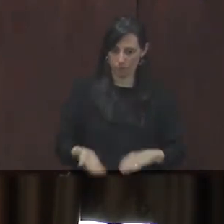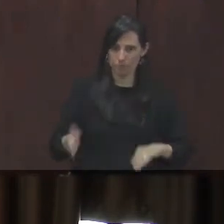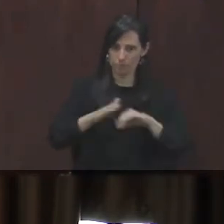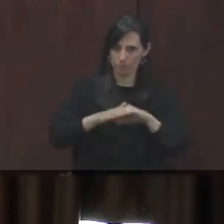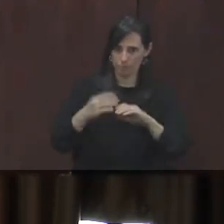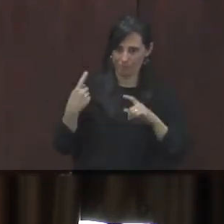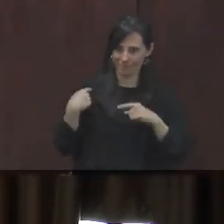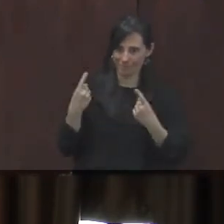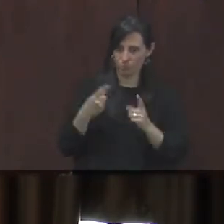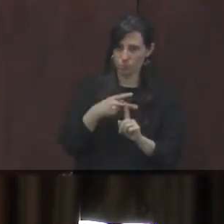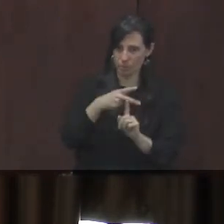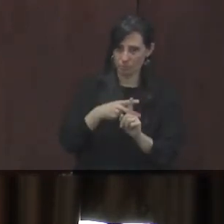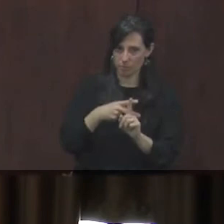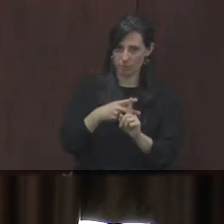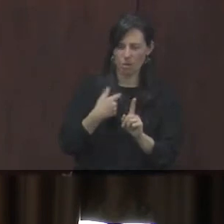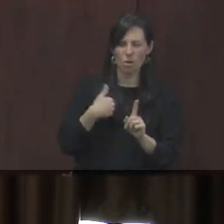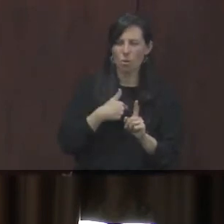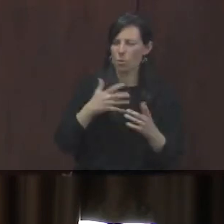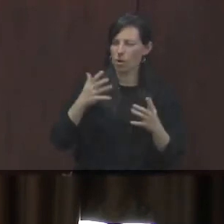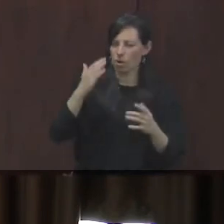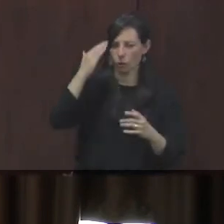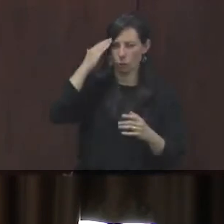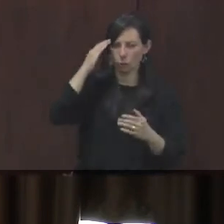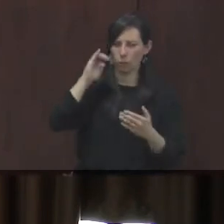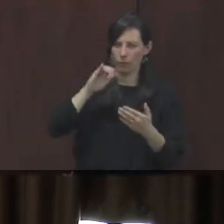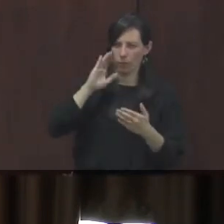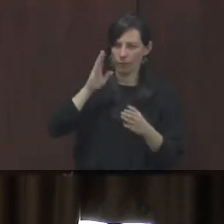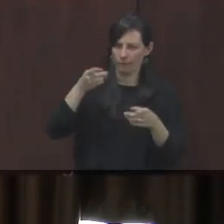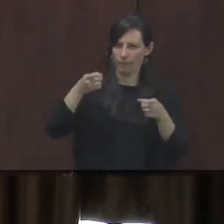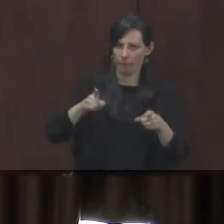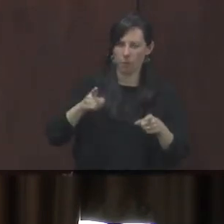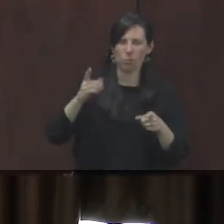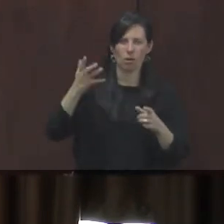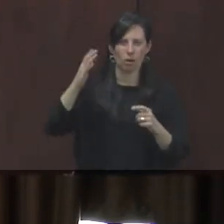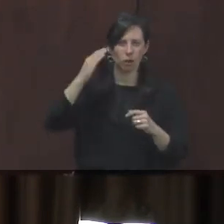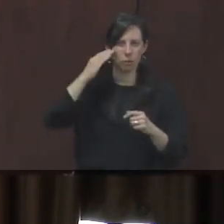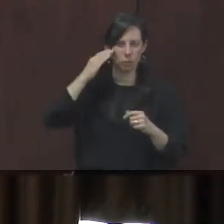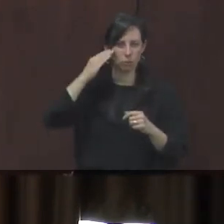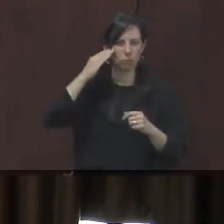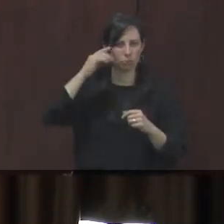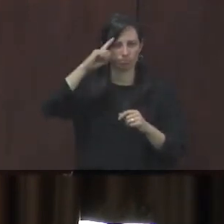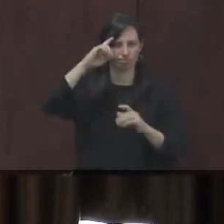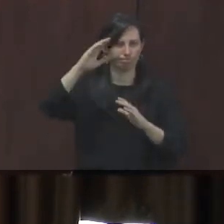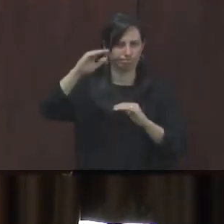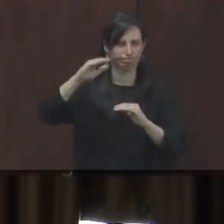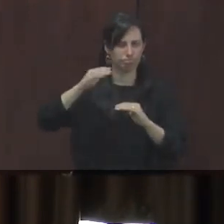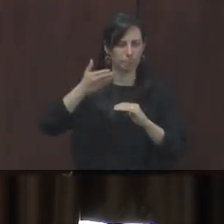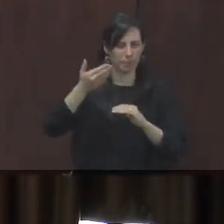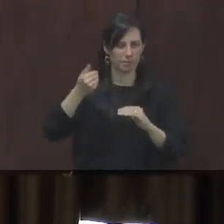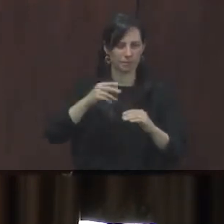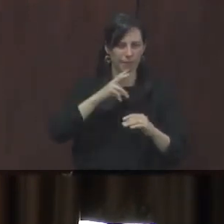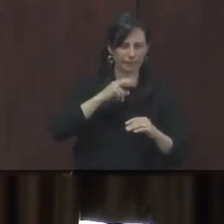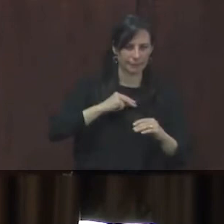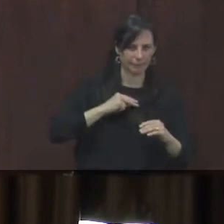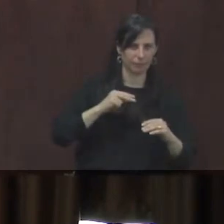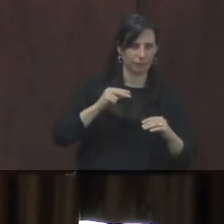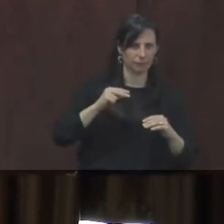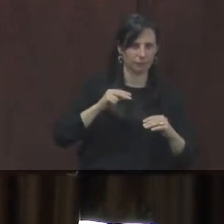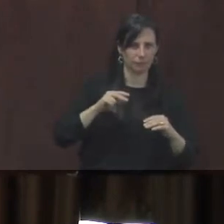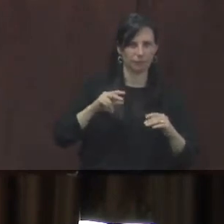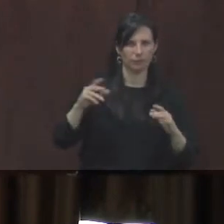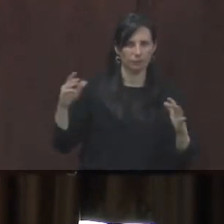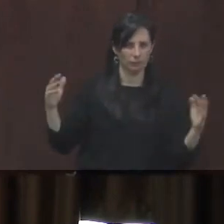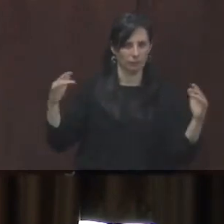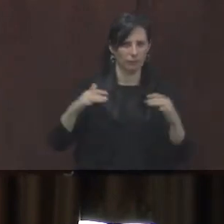months. We knew that would happen, that it would rise as the result of the Thanksgiving holiday. What surprised me was that the